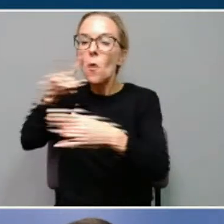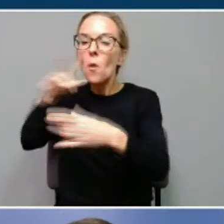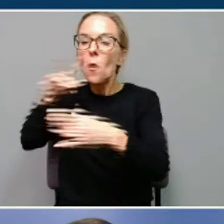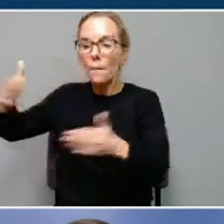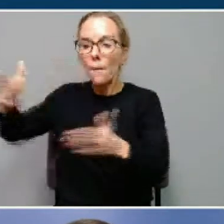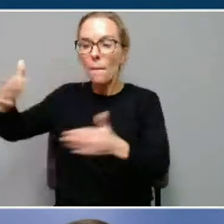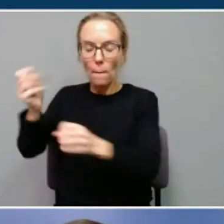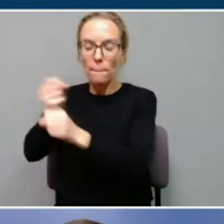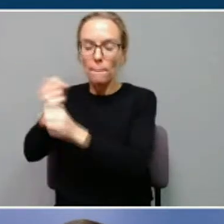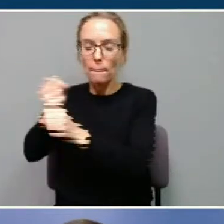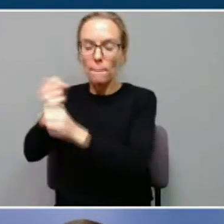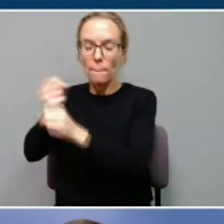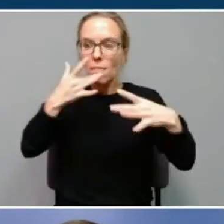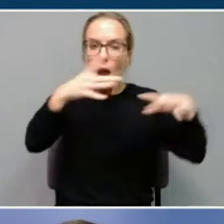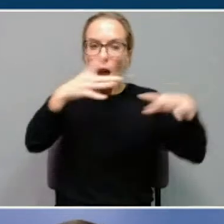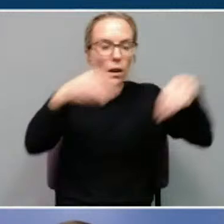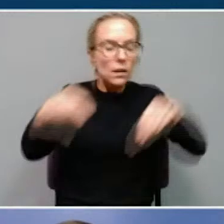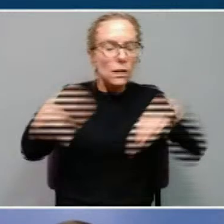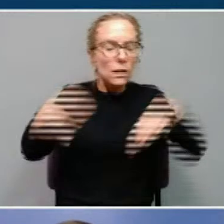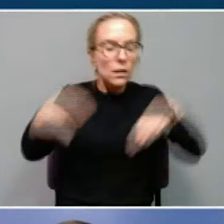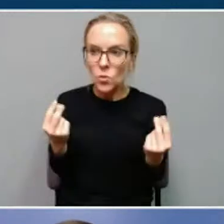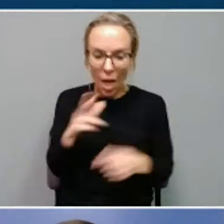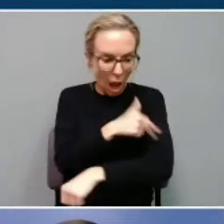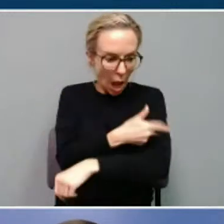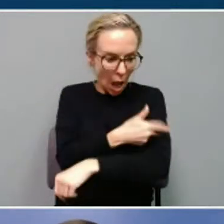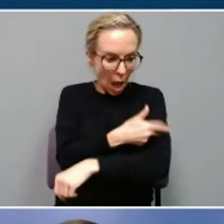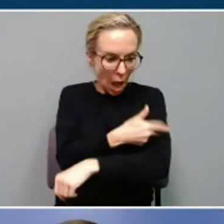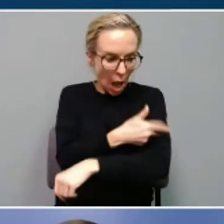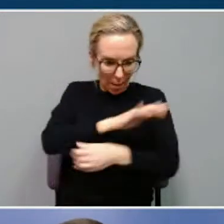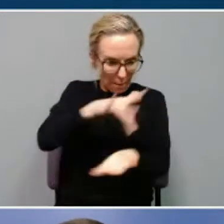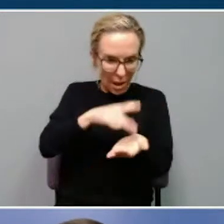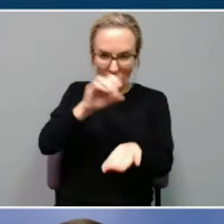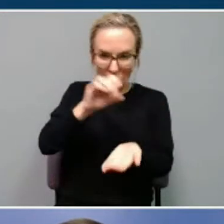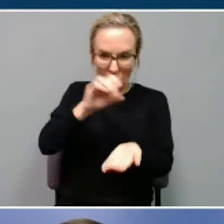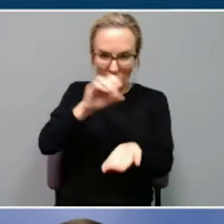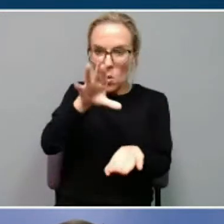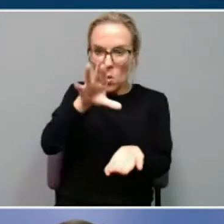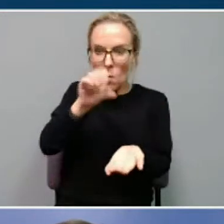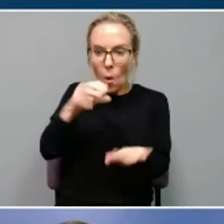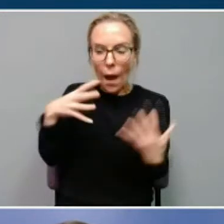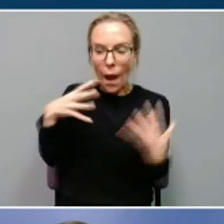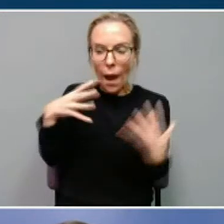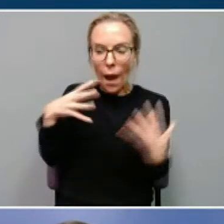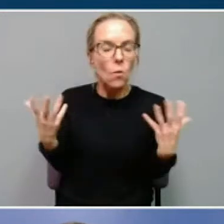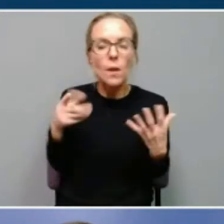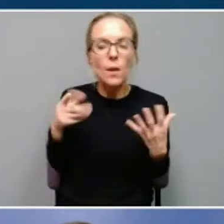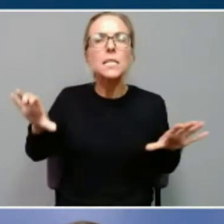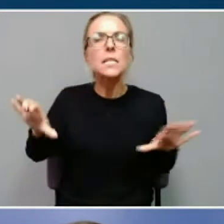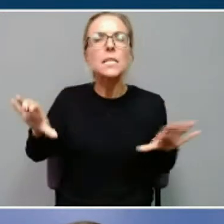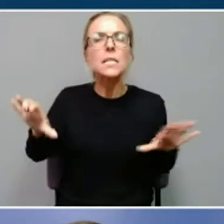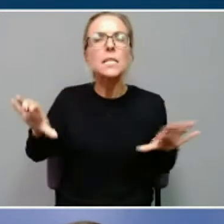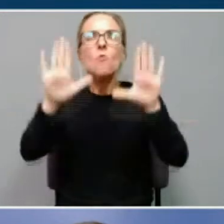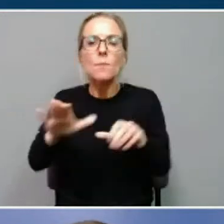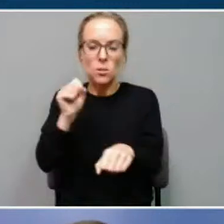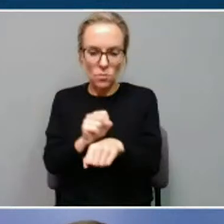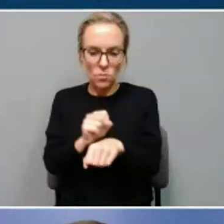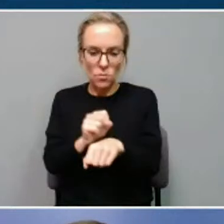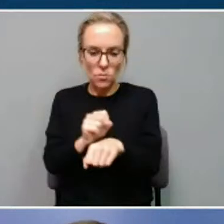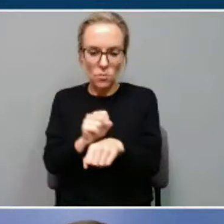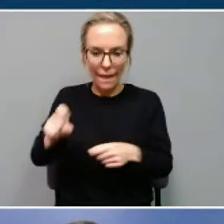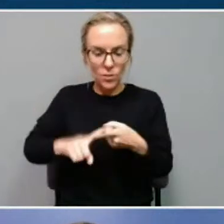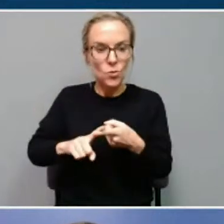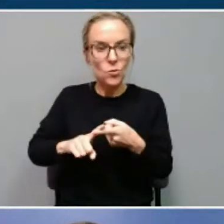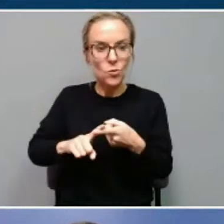Eventually, the decision was made, and oh my goodness, this is part of Owensboro Health, and they did an incredible job that they were going to have to evacuate most of